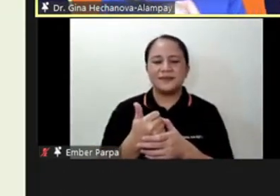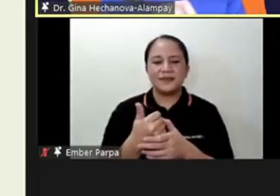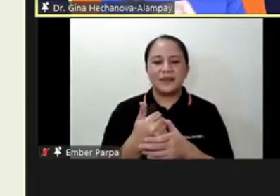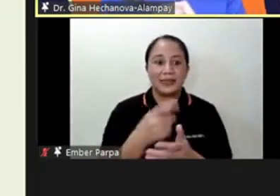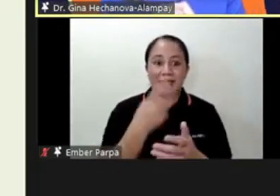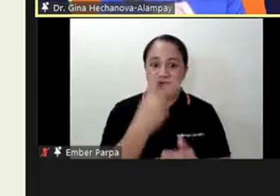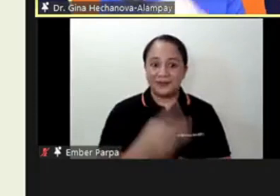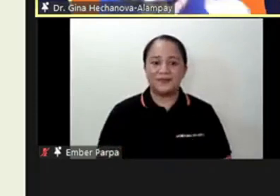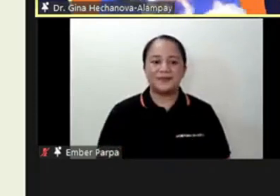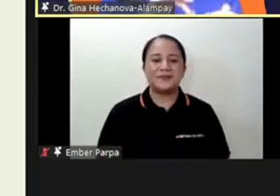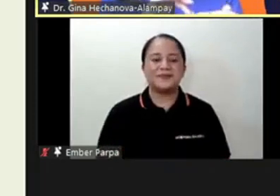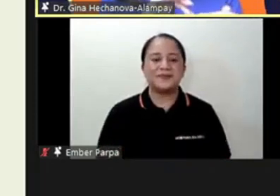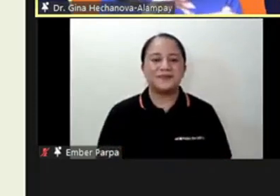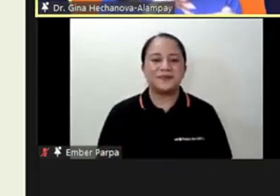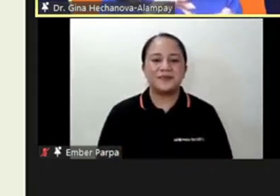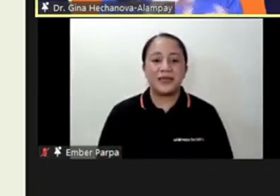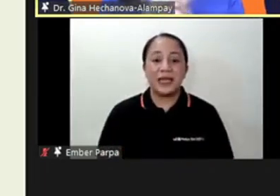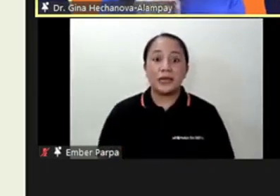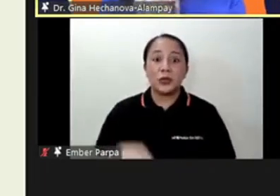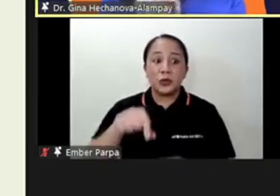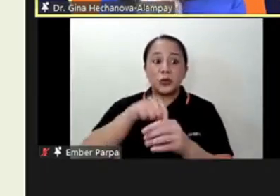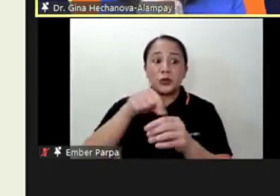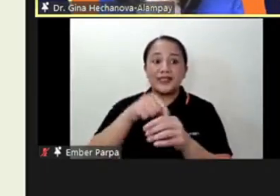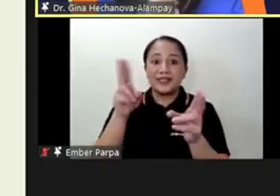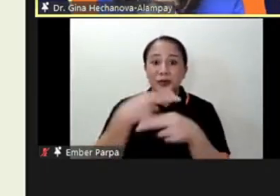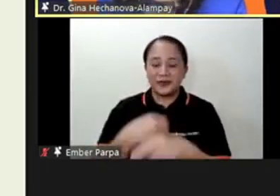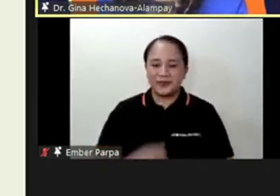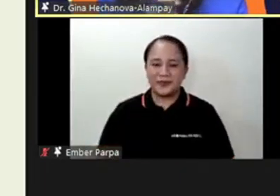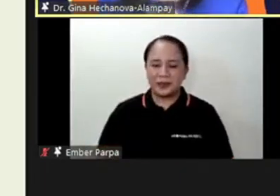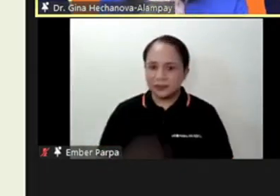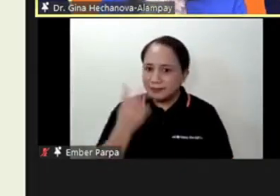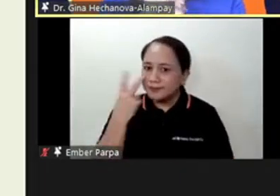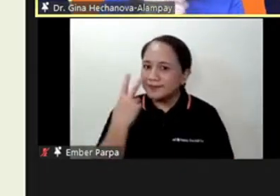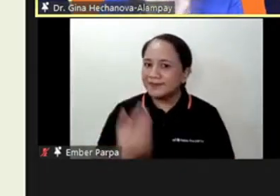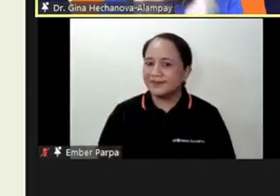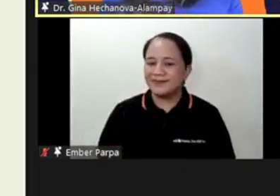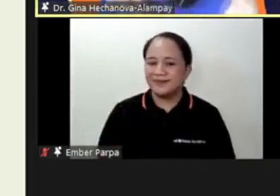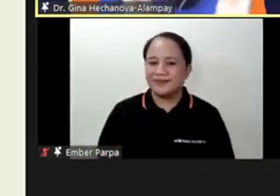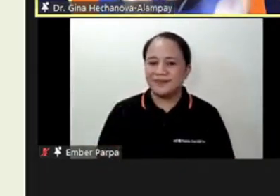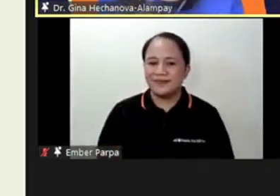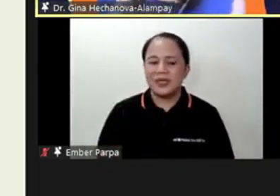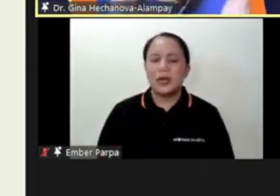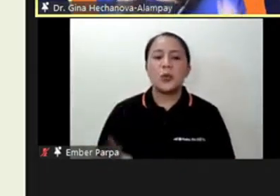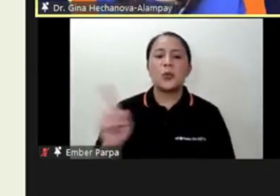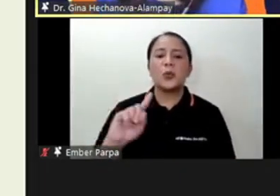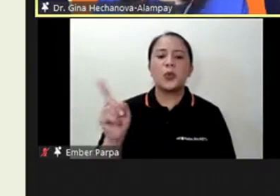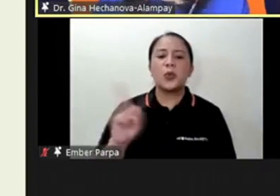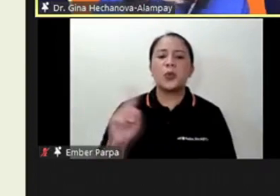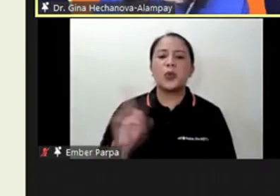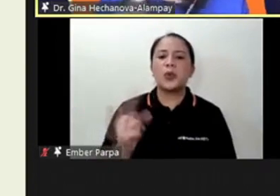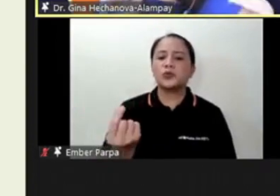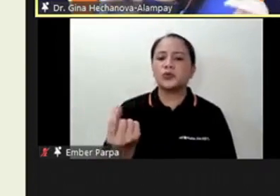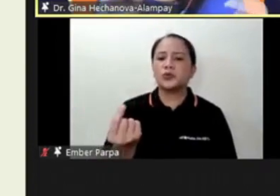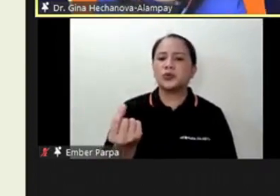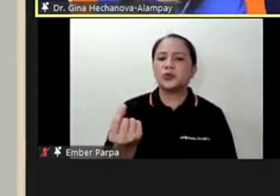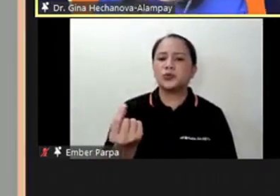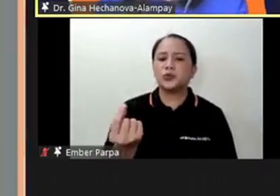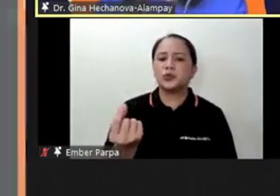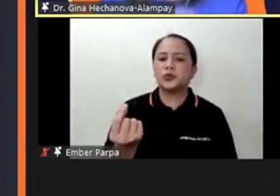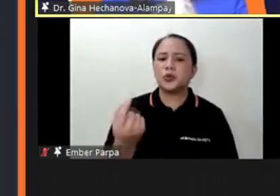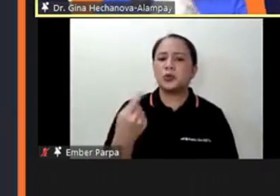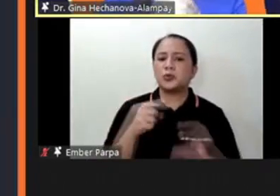yan. Pop quiz muna ulit. Sige nga, anong mga ginagawa ninyo to